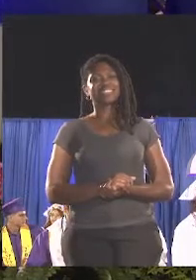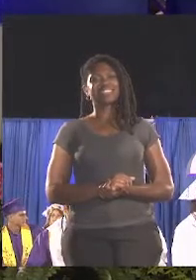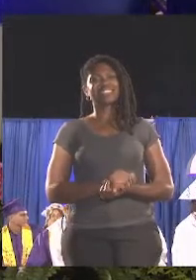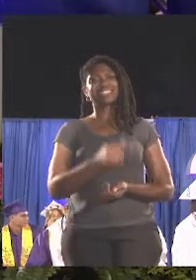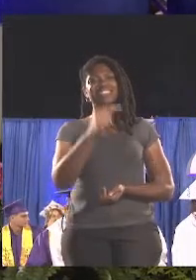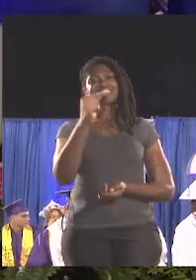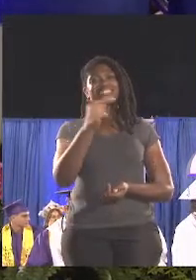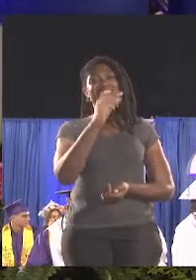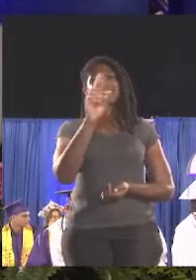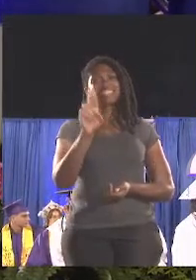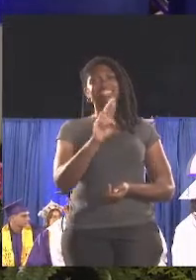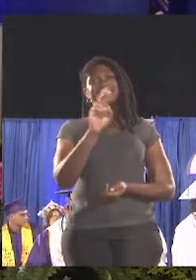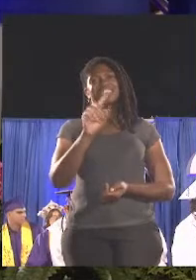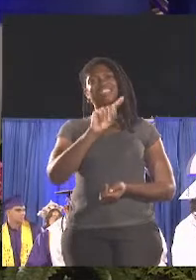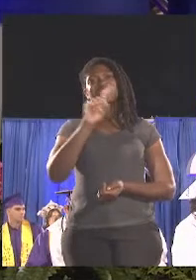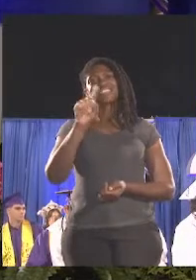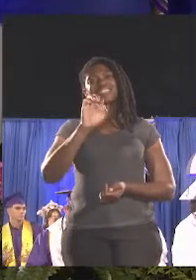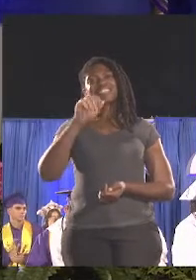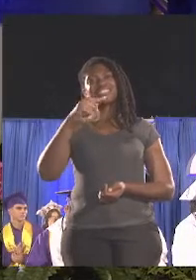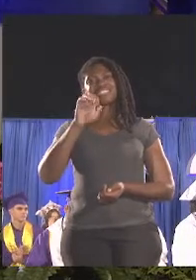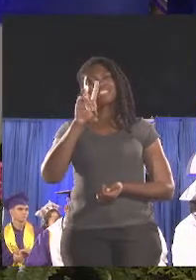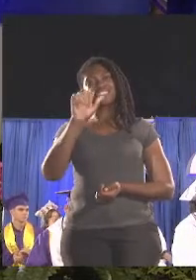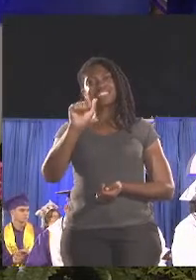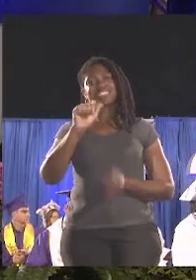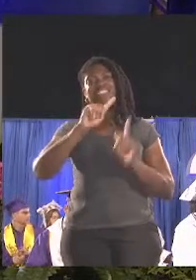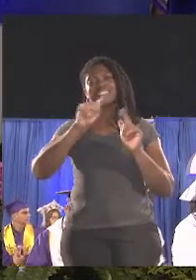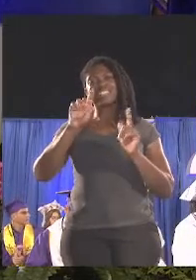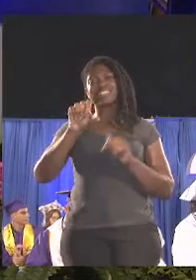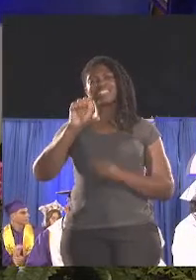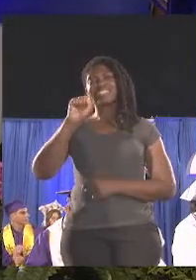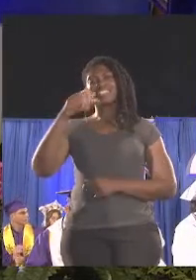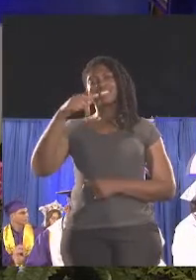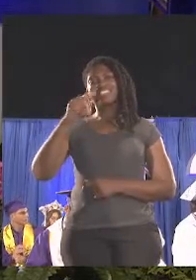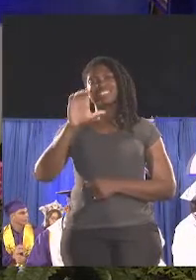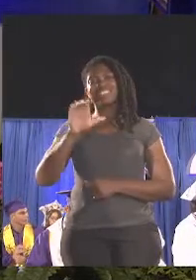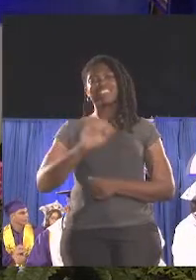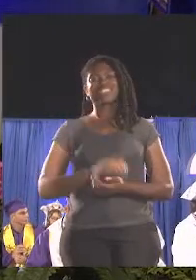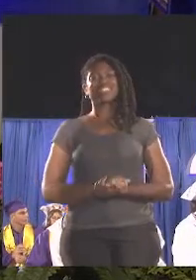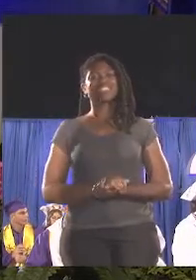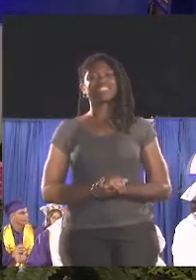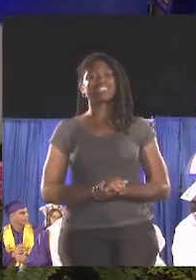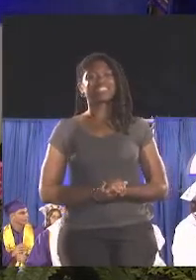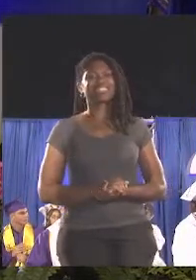Gary Ray Cepeda, St. Philip's College.